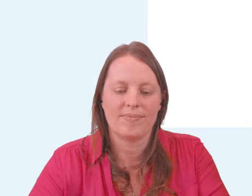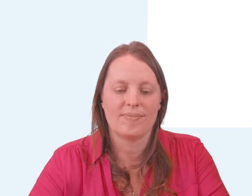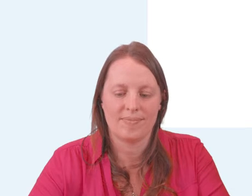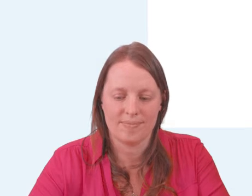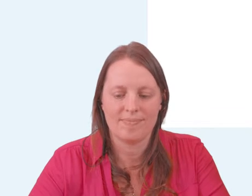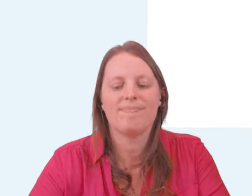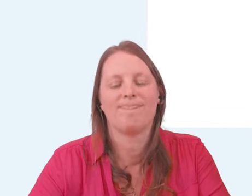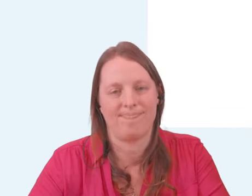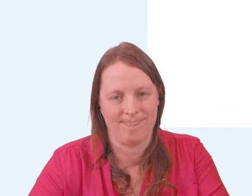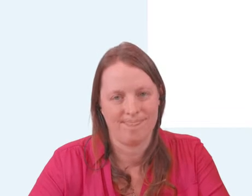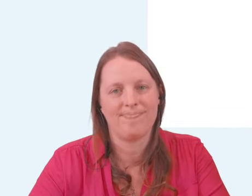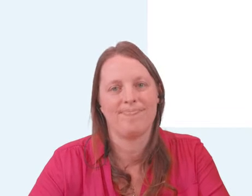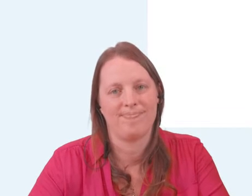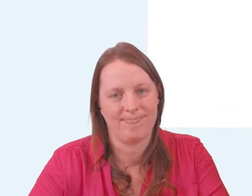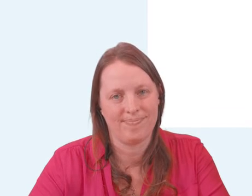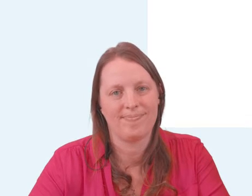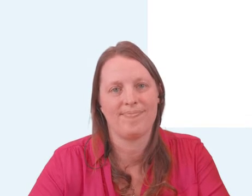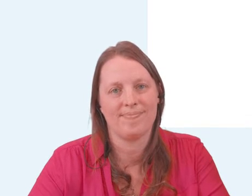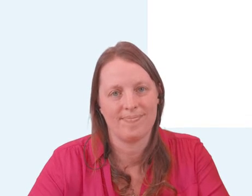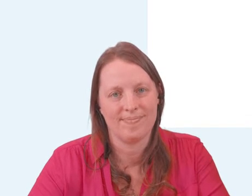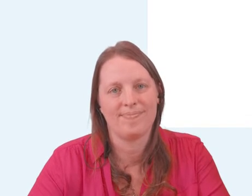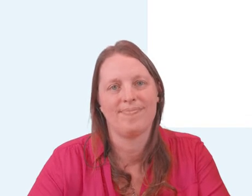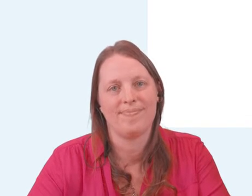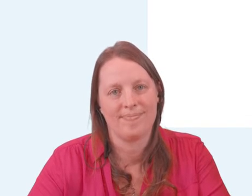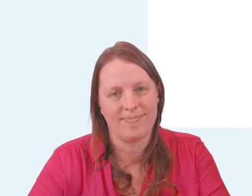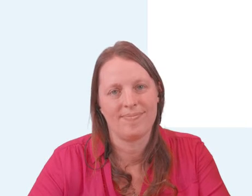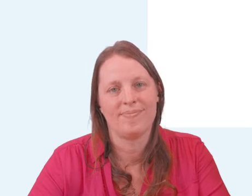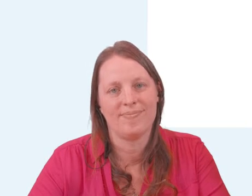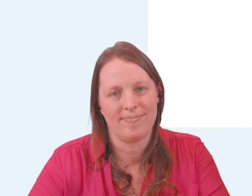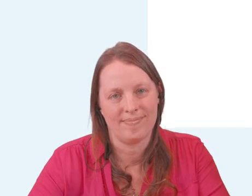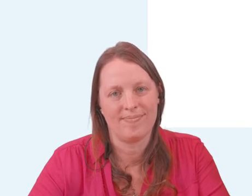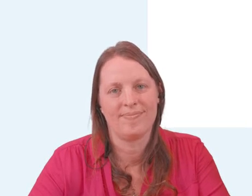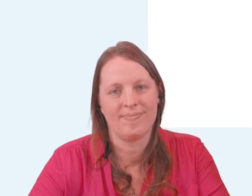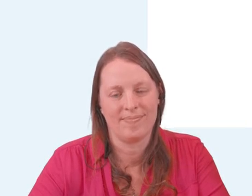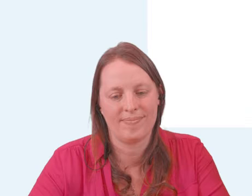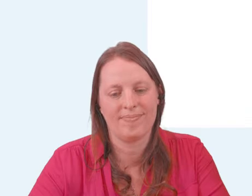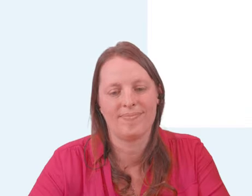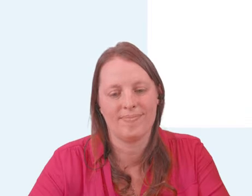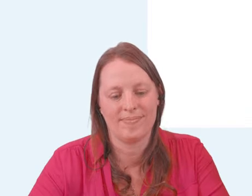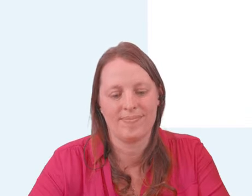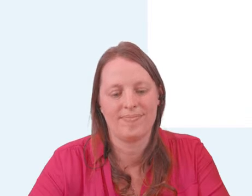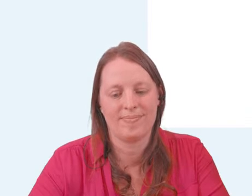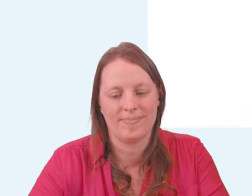particular stay at the same position attached to the cupula.